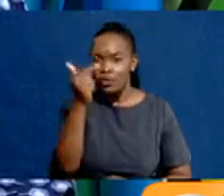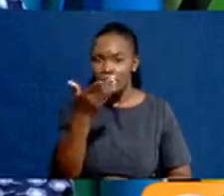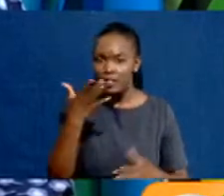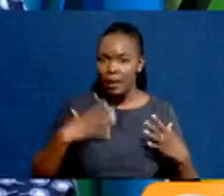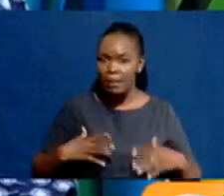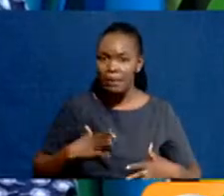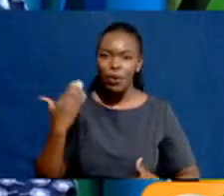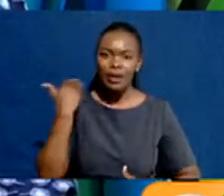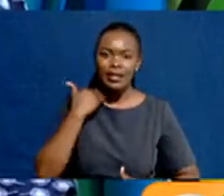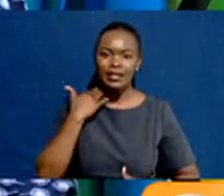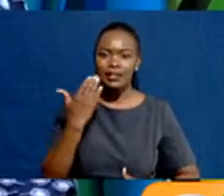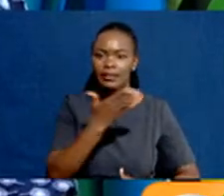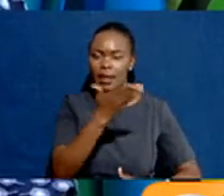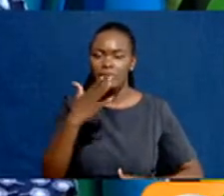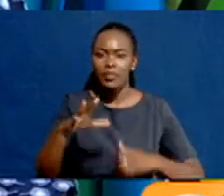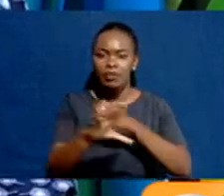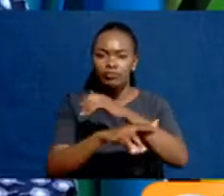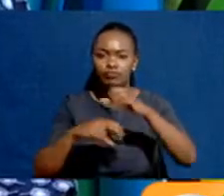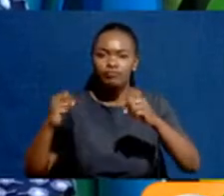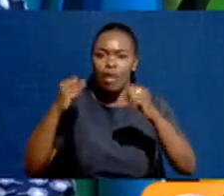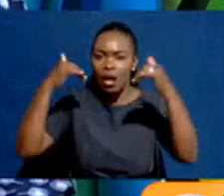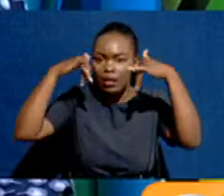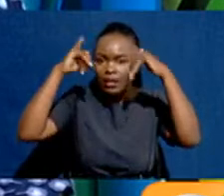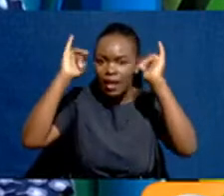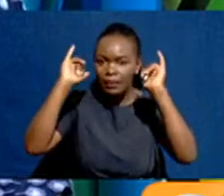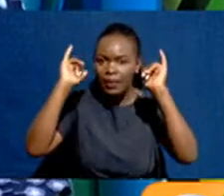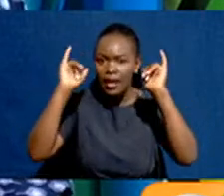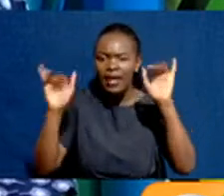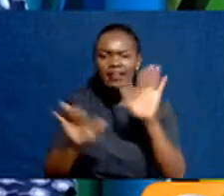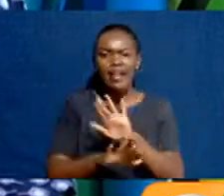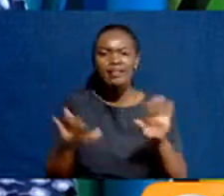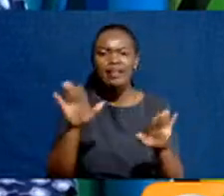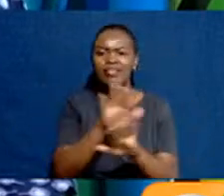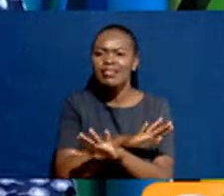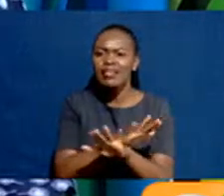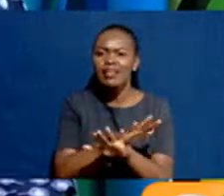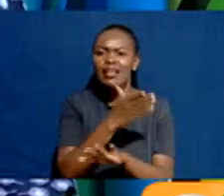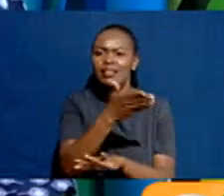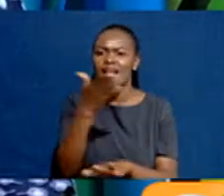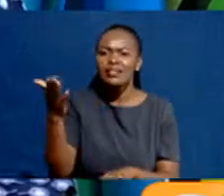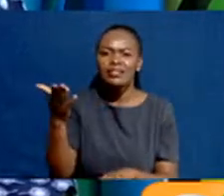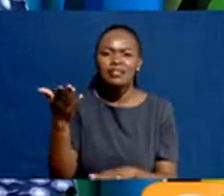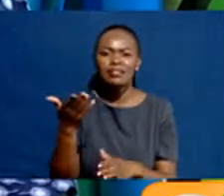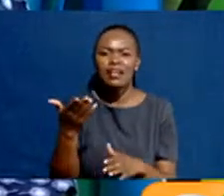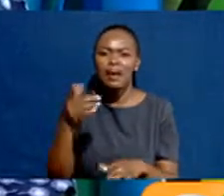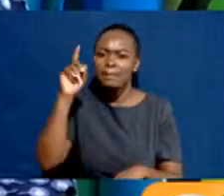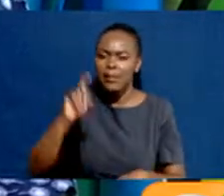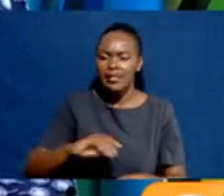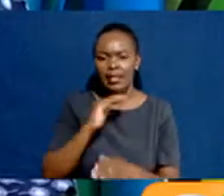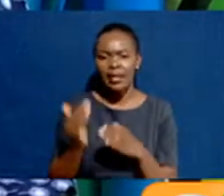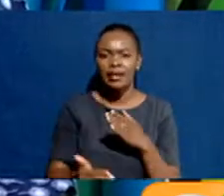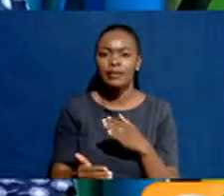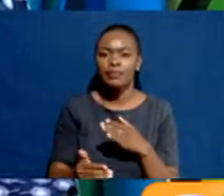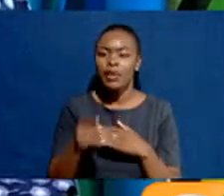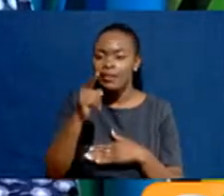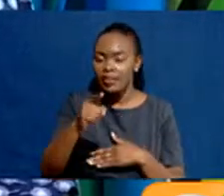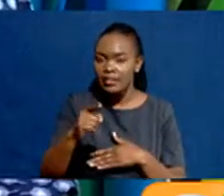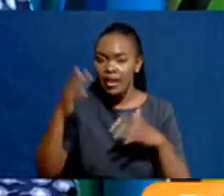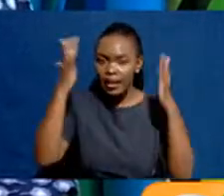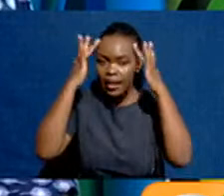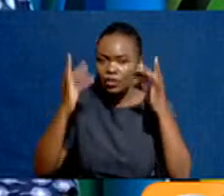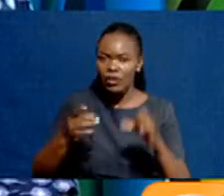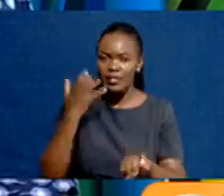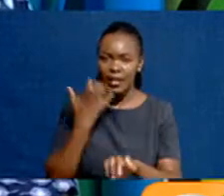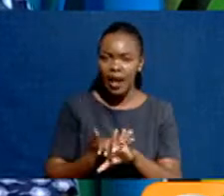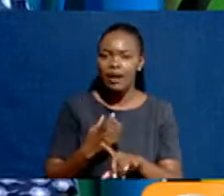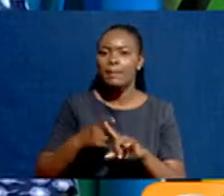barter menace and the nonsense around it must come to an end. It's a difficult decision. It has to be done.